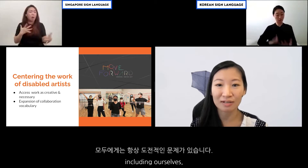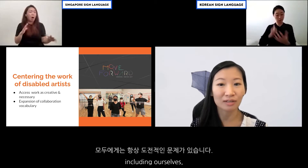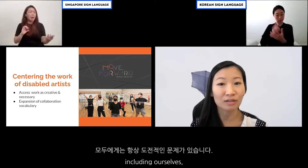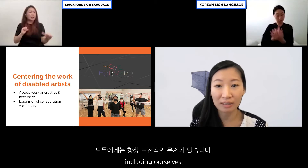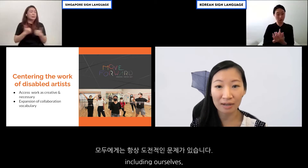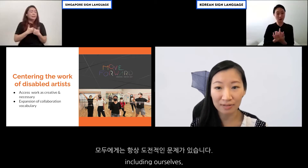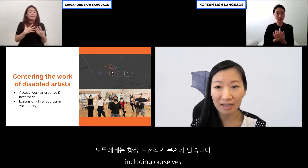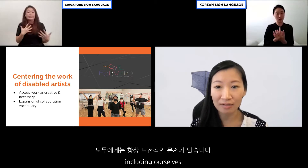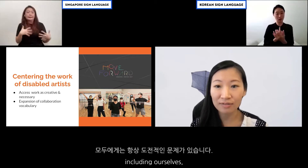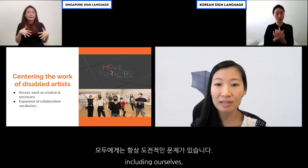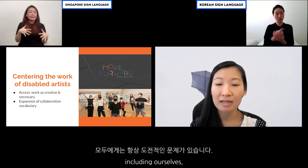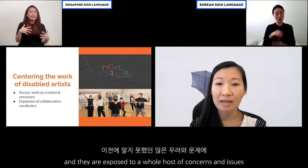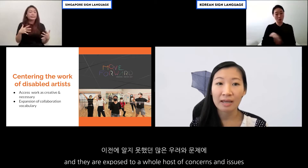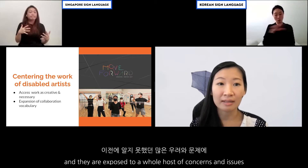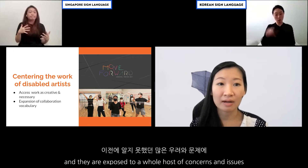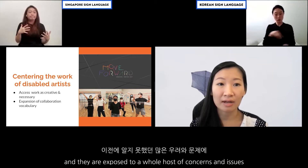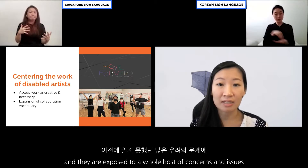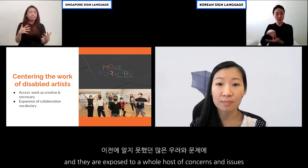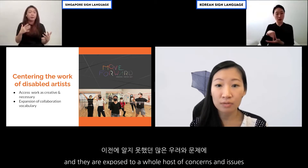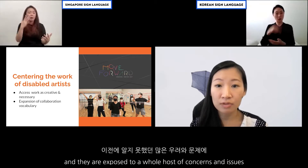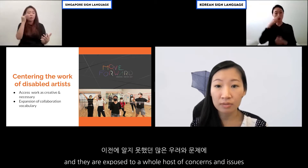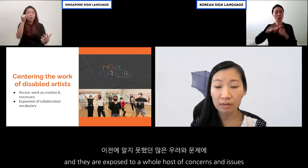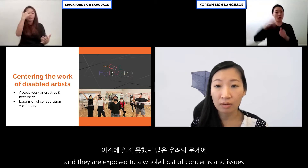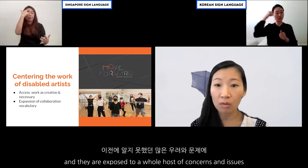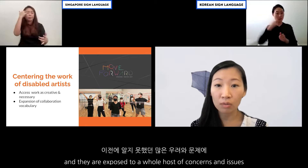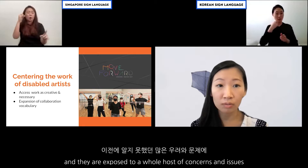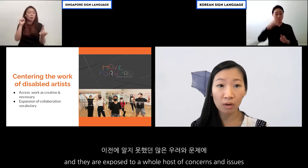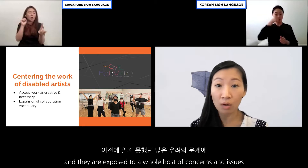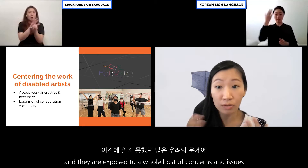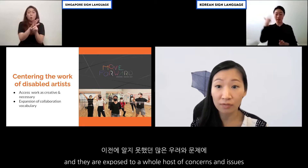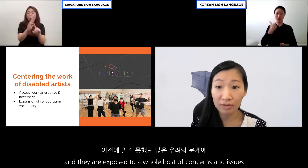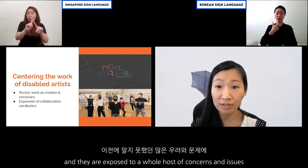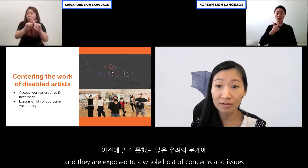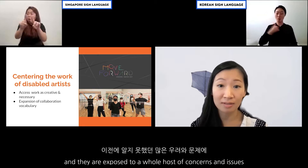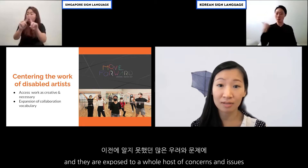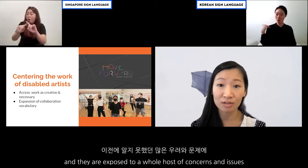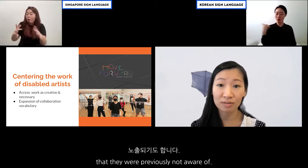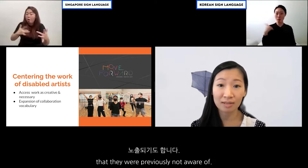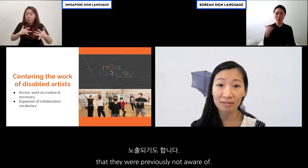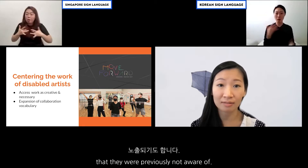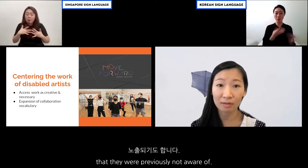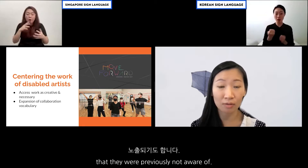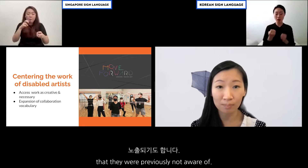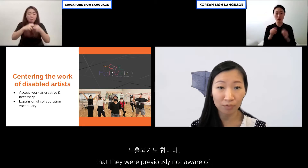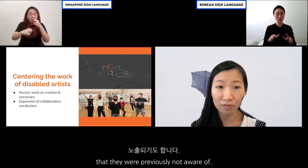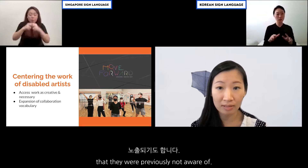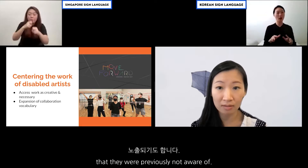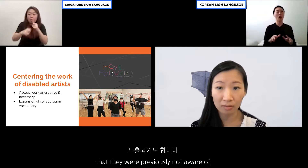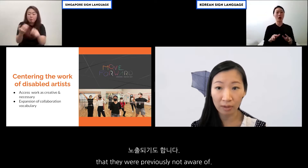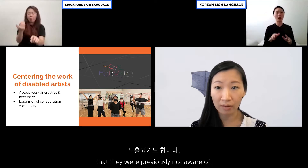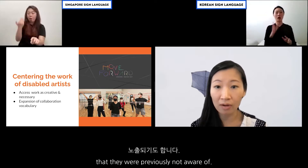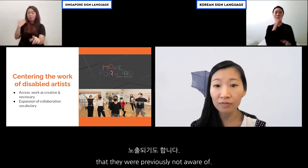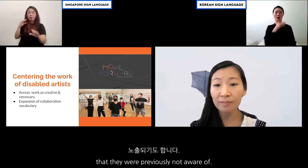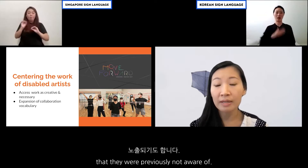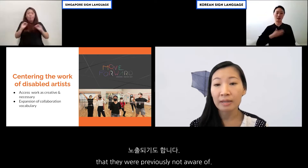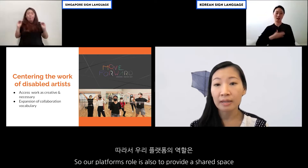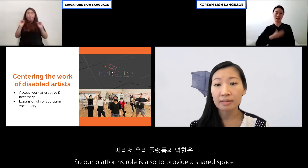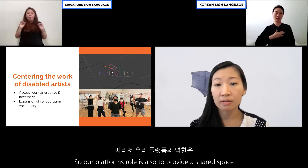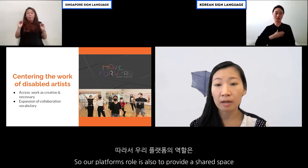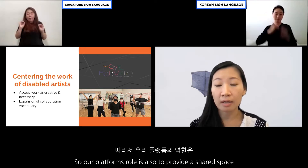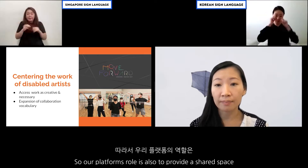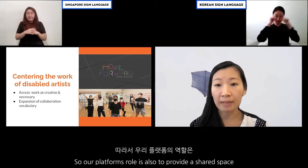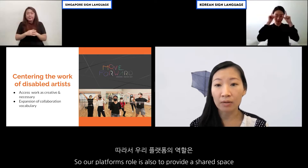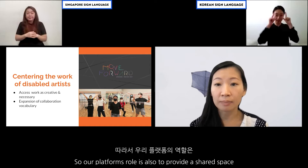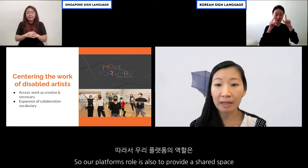challenged, including ourselves, and they are exposed to a whole host of concerns and issues that they were previously not aware of.